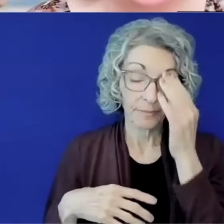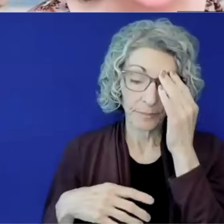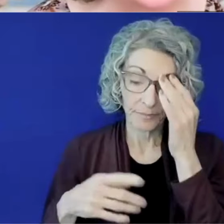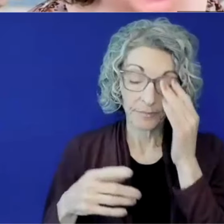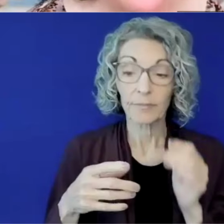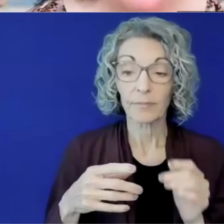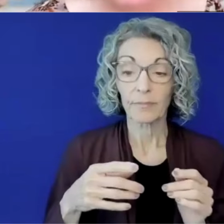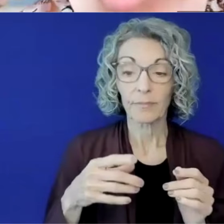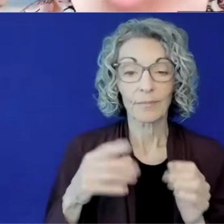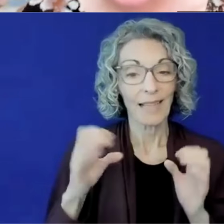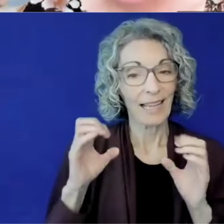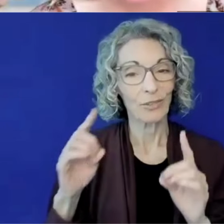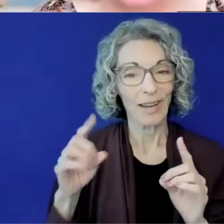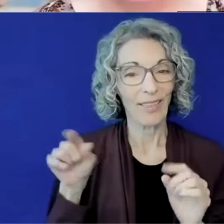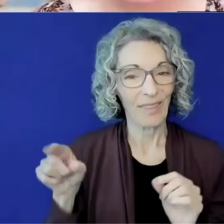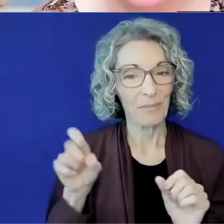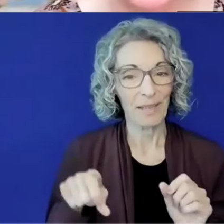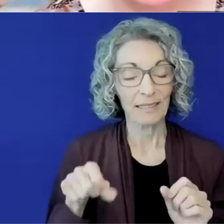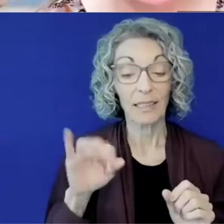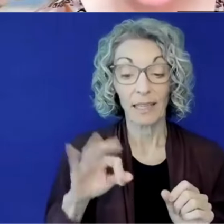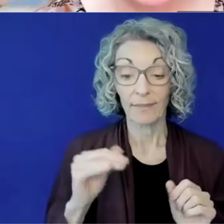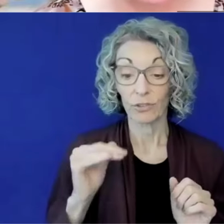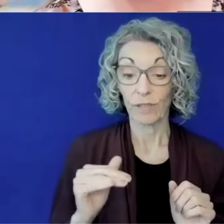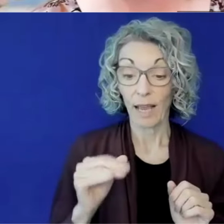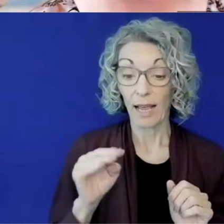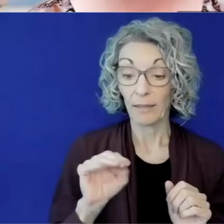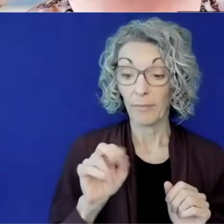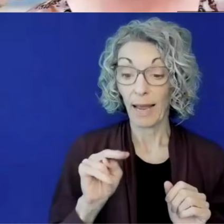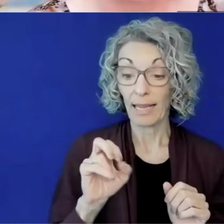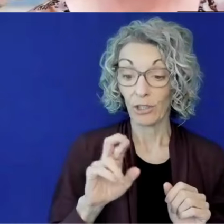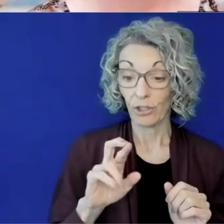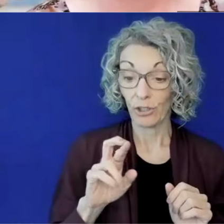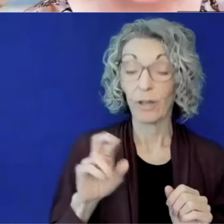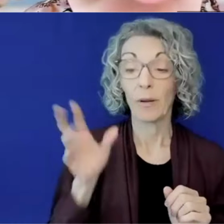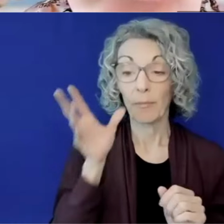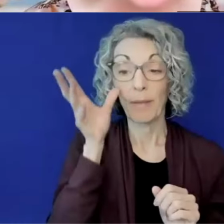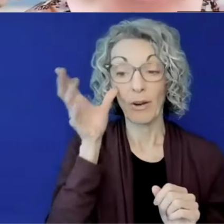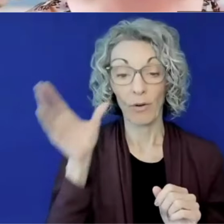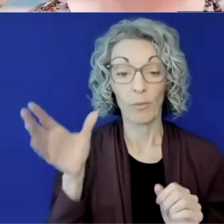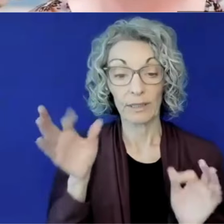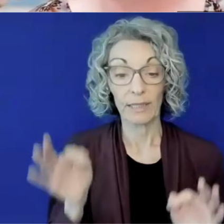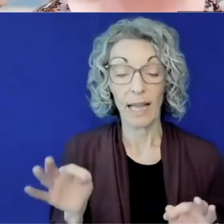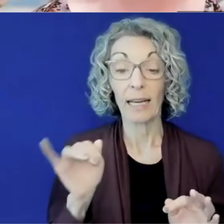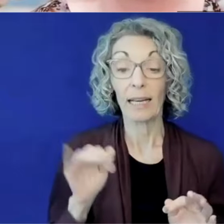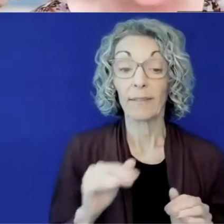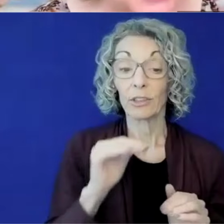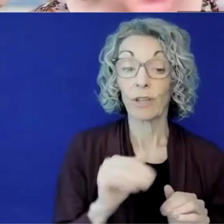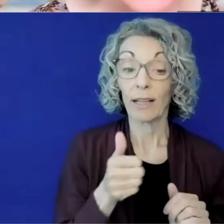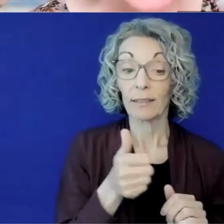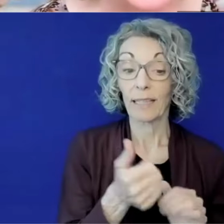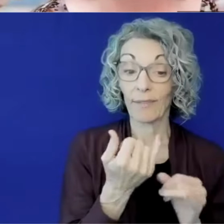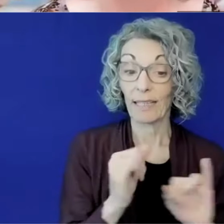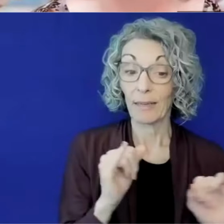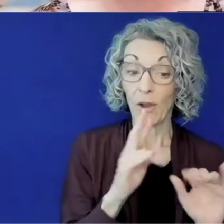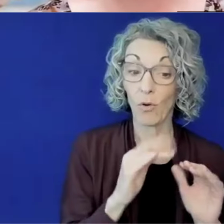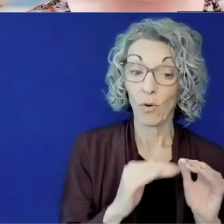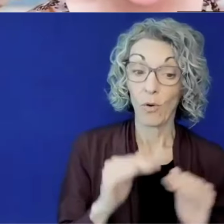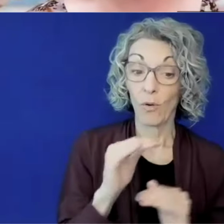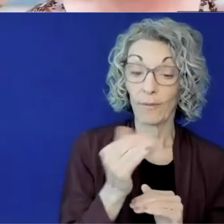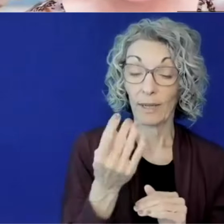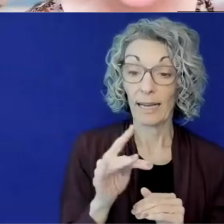the child's a minor, the parent has the right to make that decision. If the child's emancipated or over age